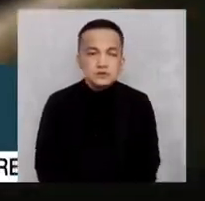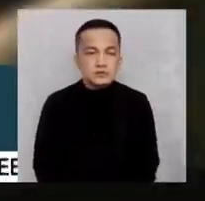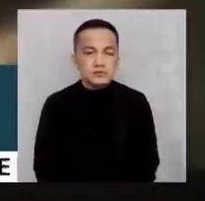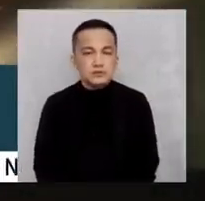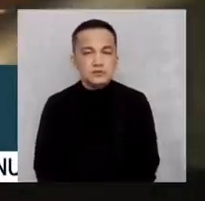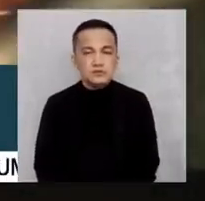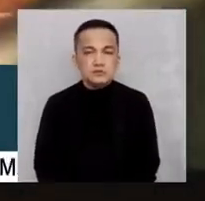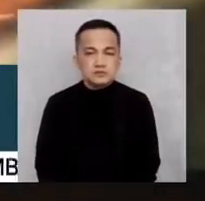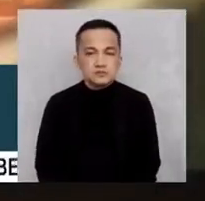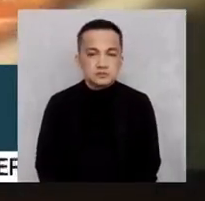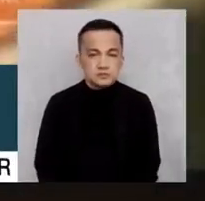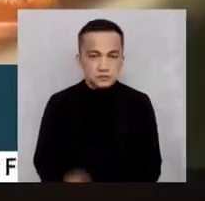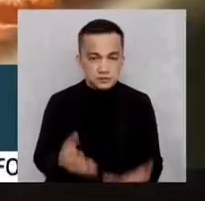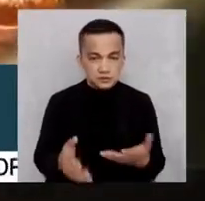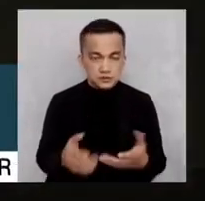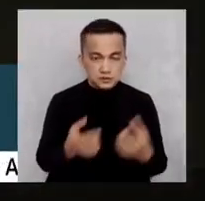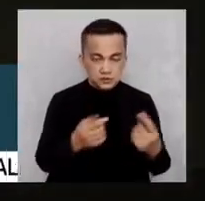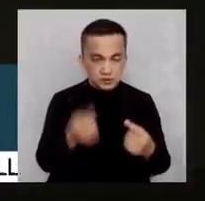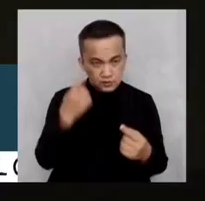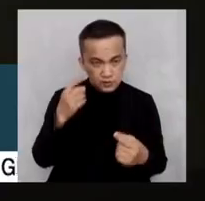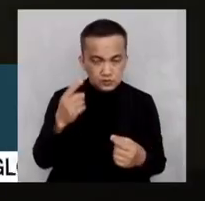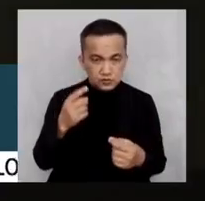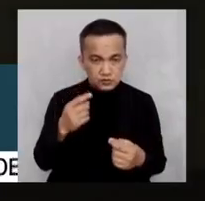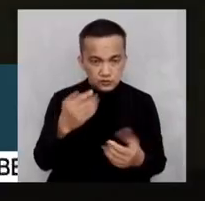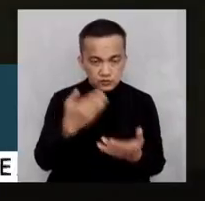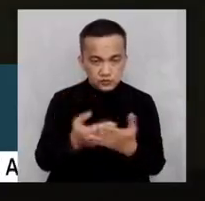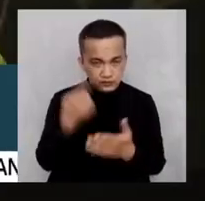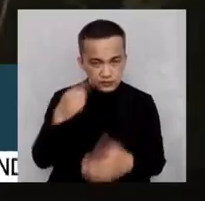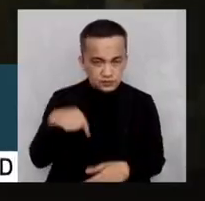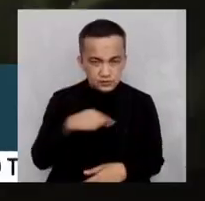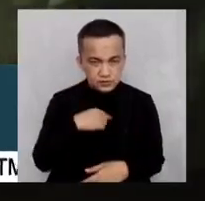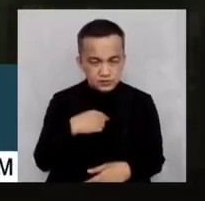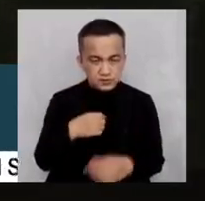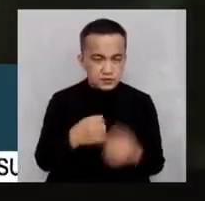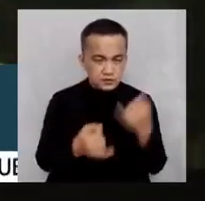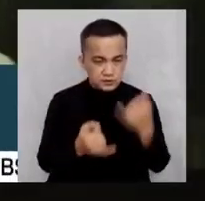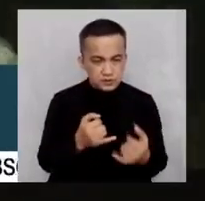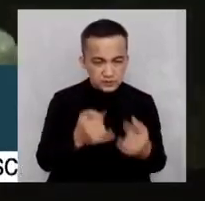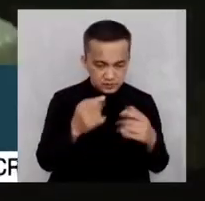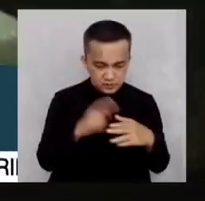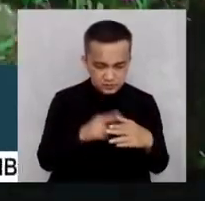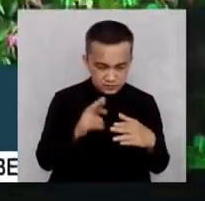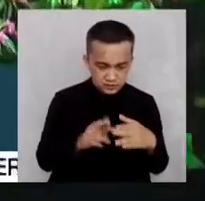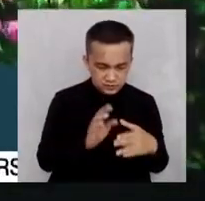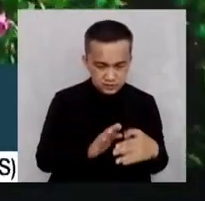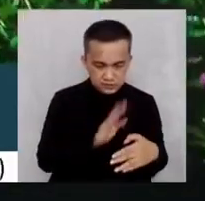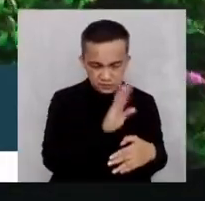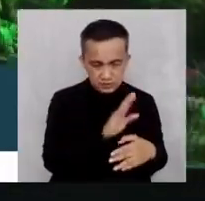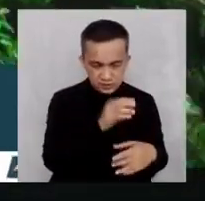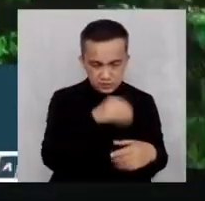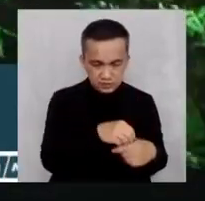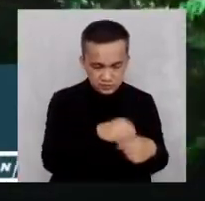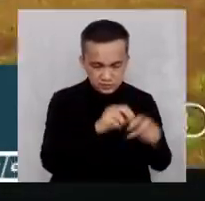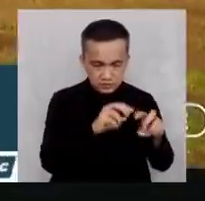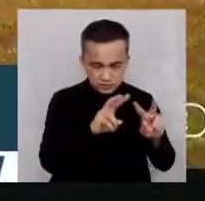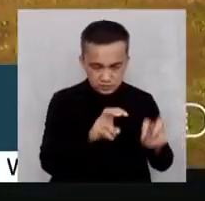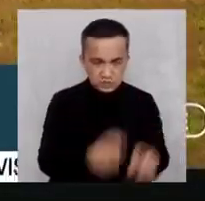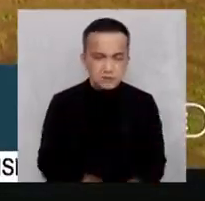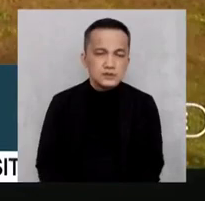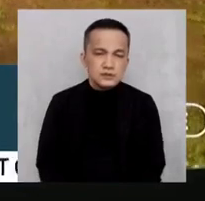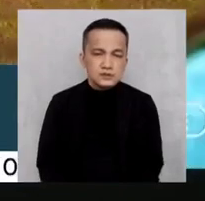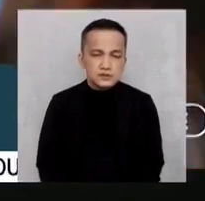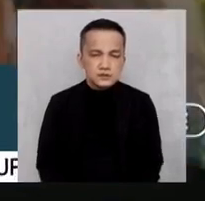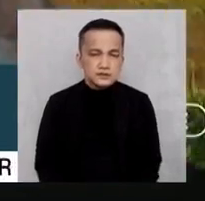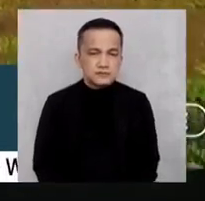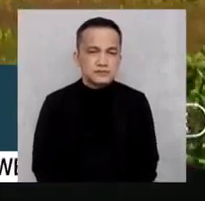maybe it's also prudent for us to wait on the final results of their internal investigation. Mm-hmm. For